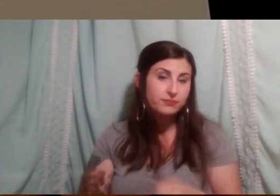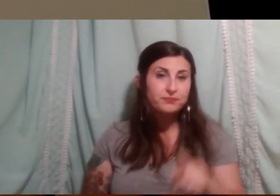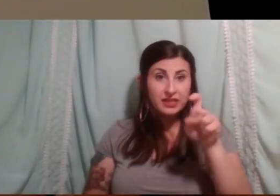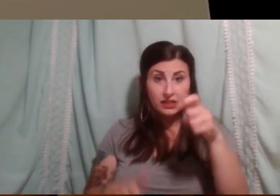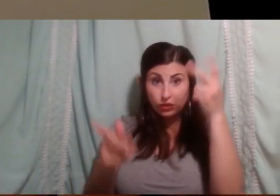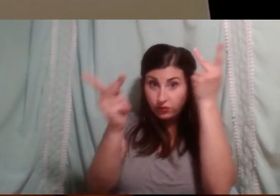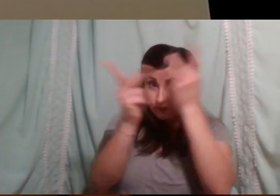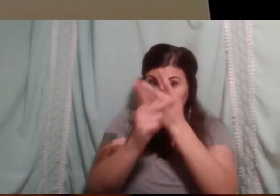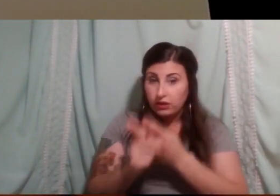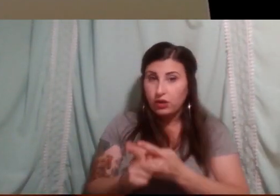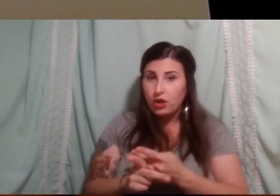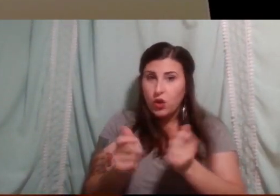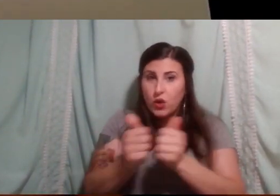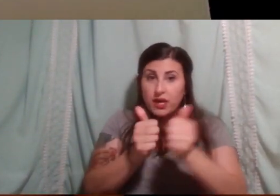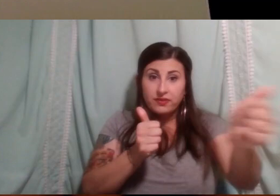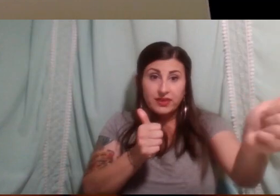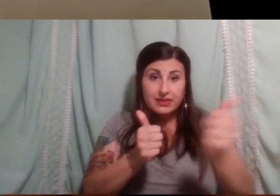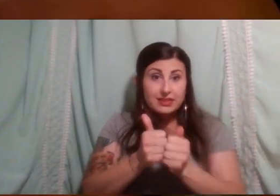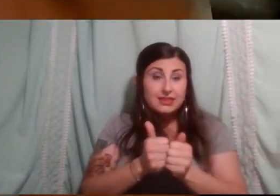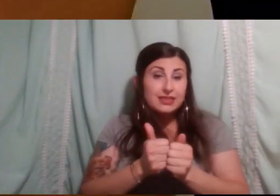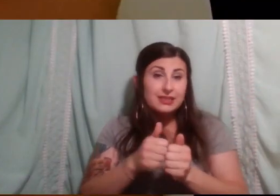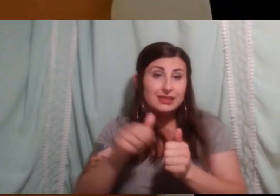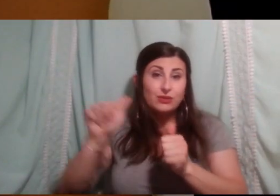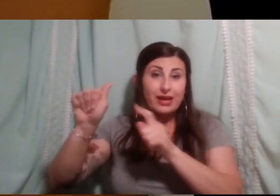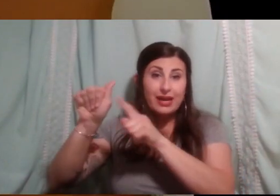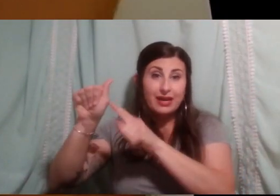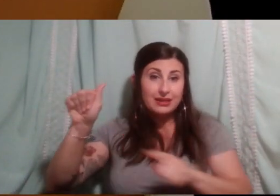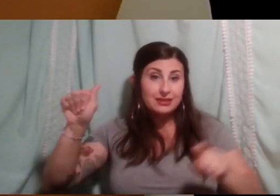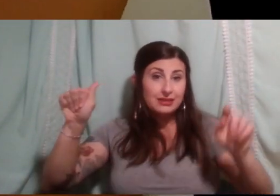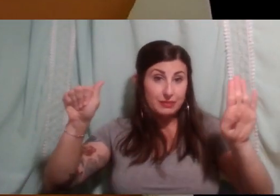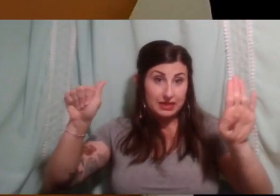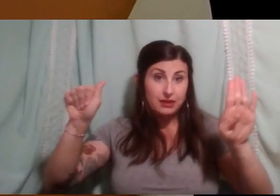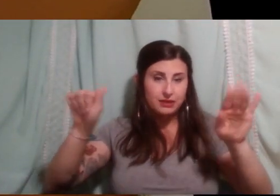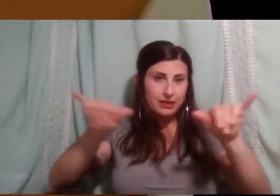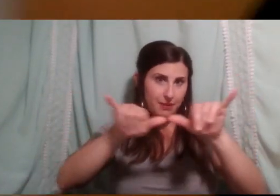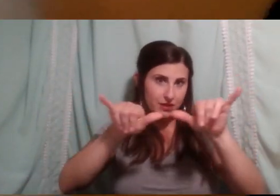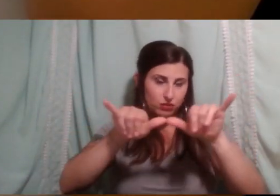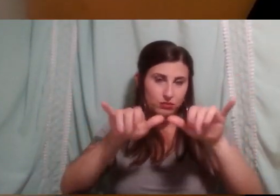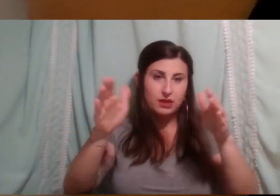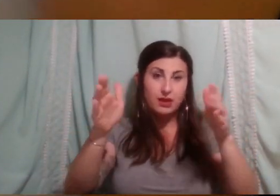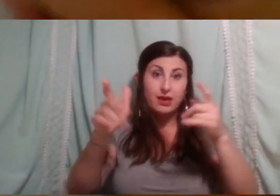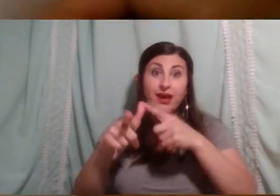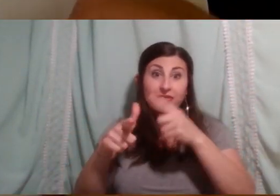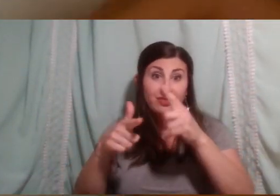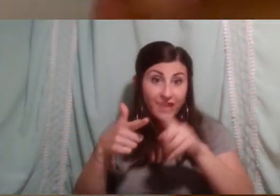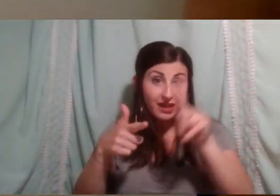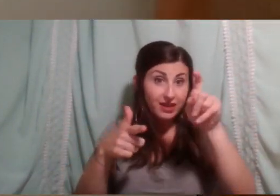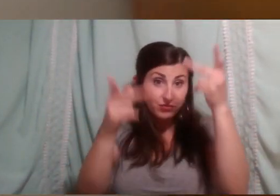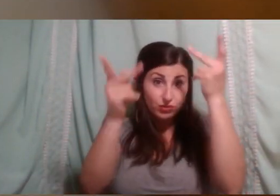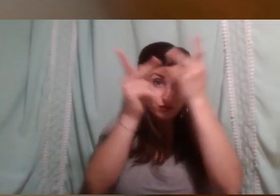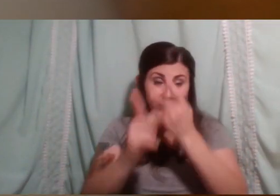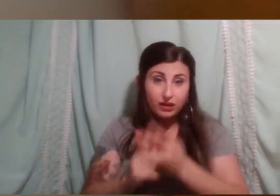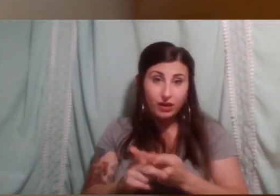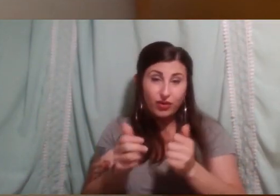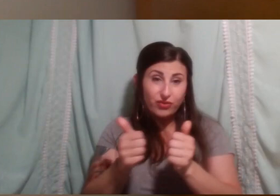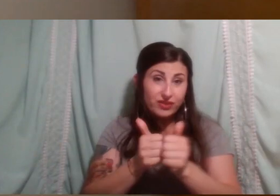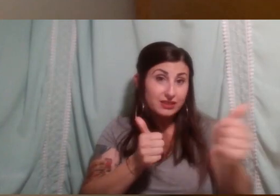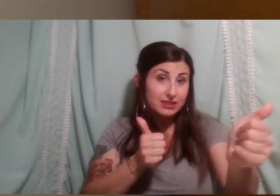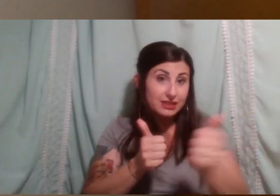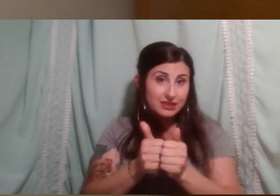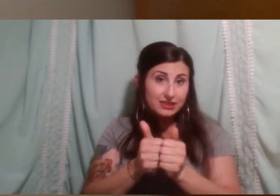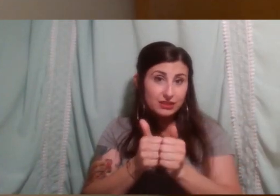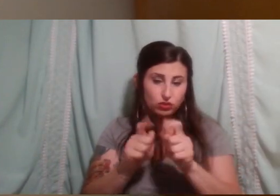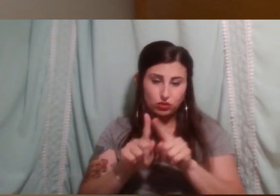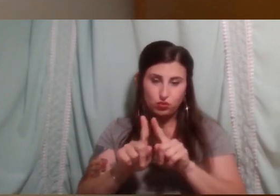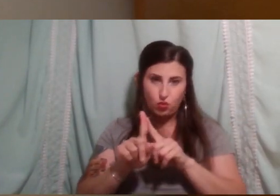the distance from A to B. So from A to B, And then I would have to figure out the